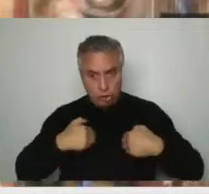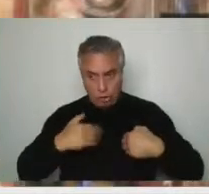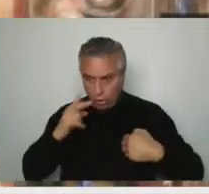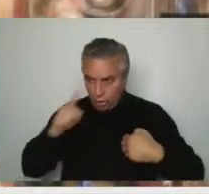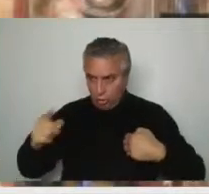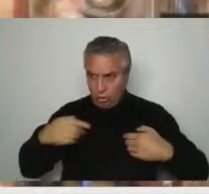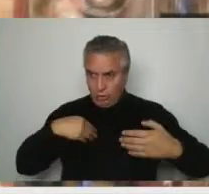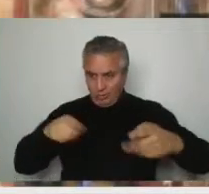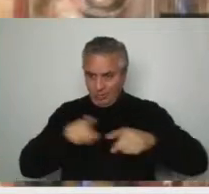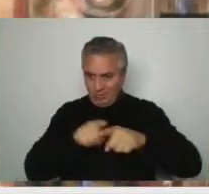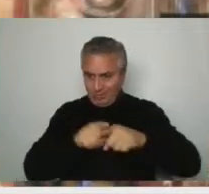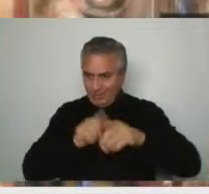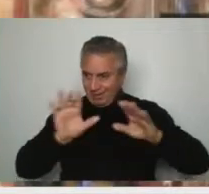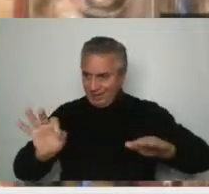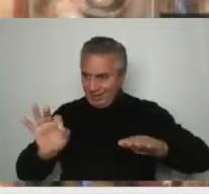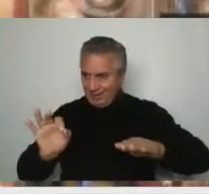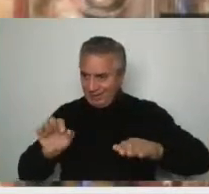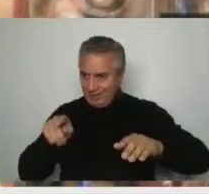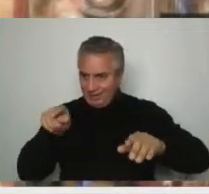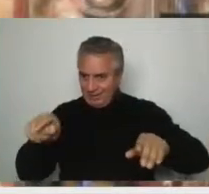I know,